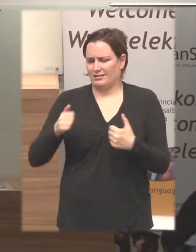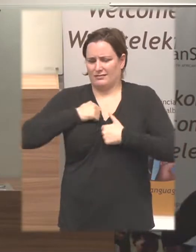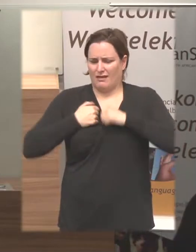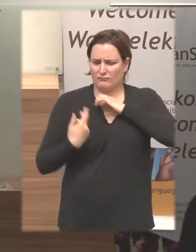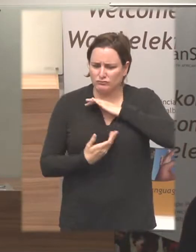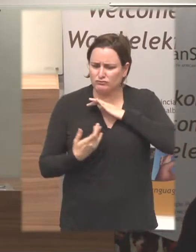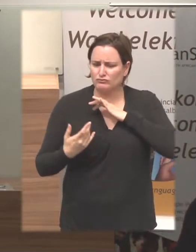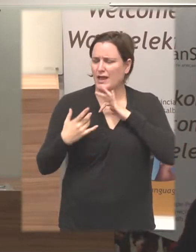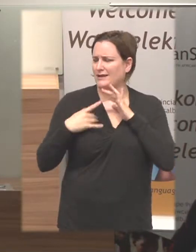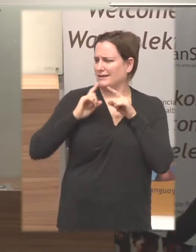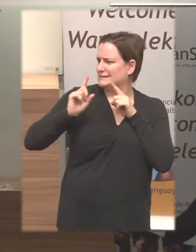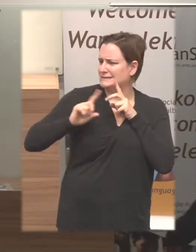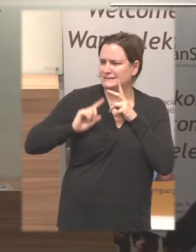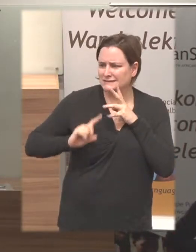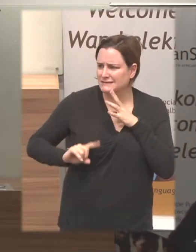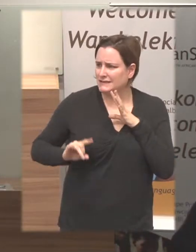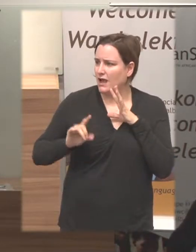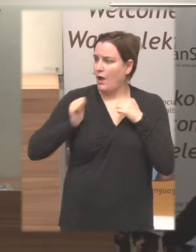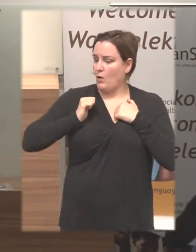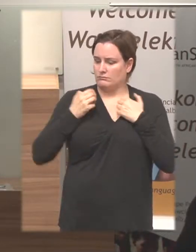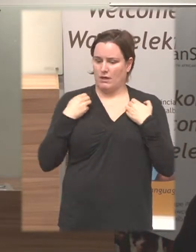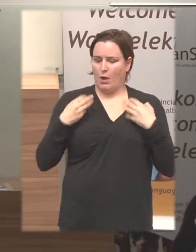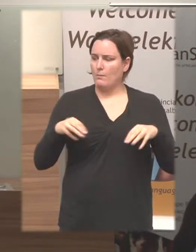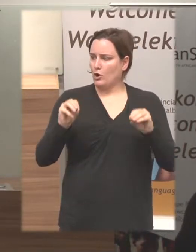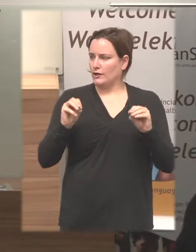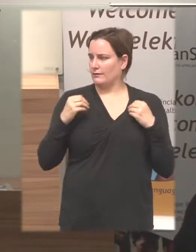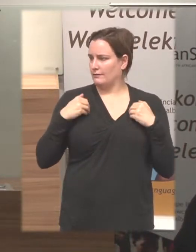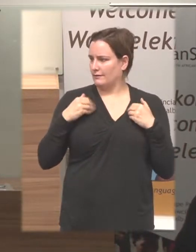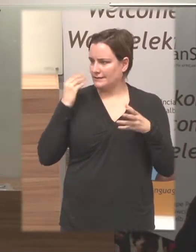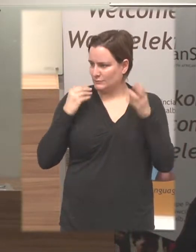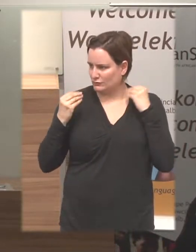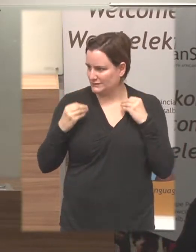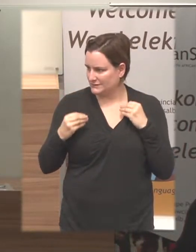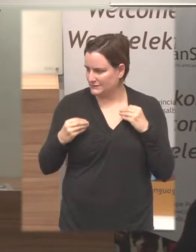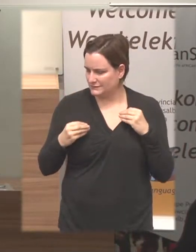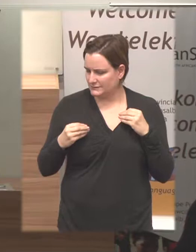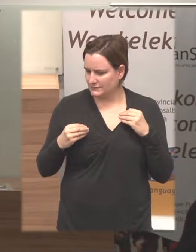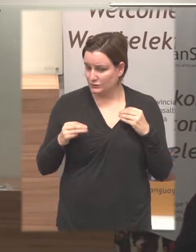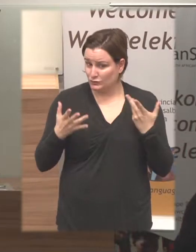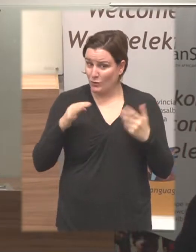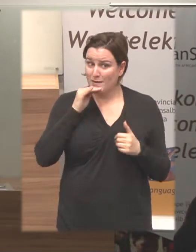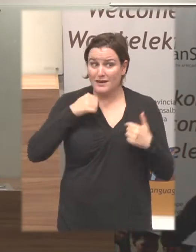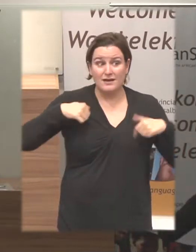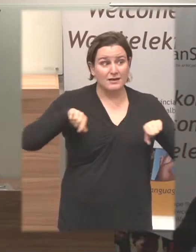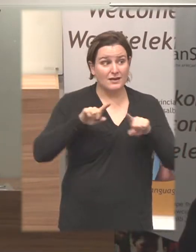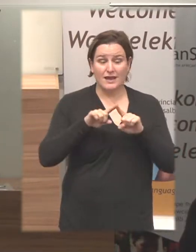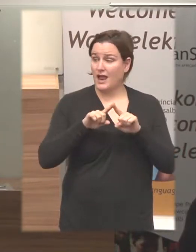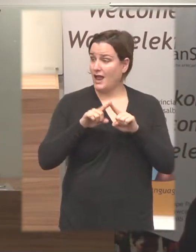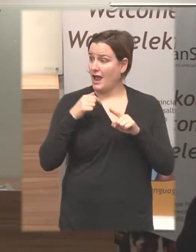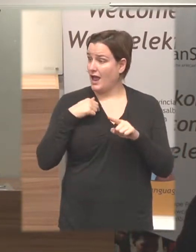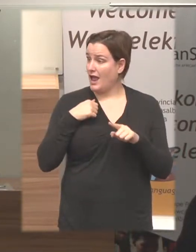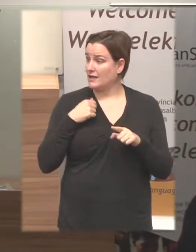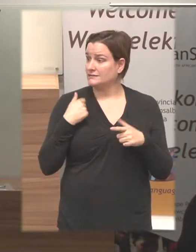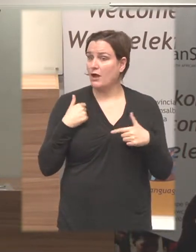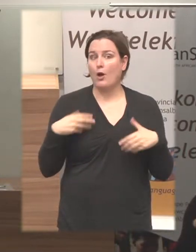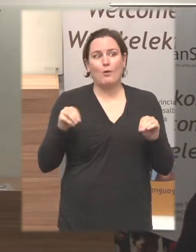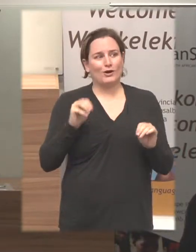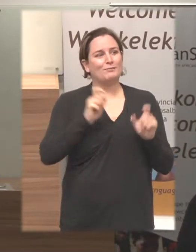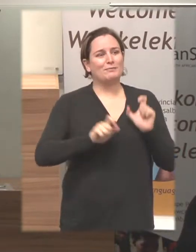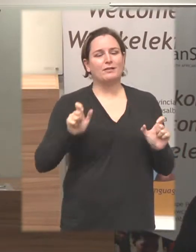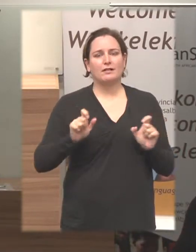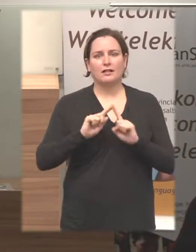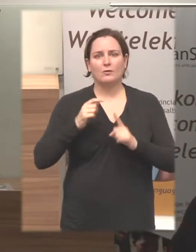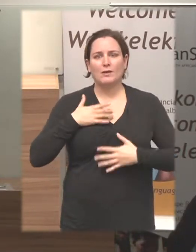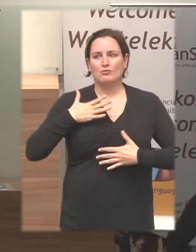so many other aspects of our modern experience. In a way, as modern subjects, we breathe